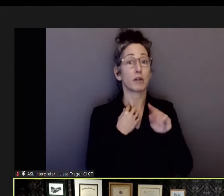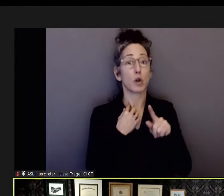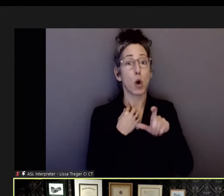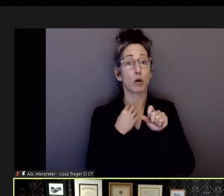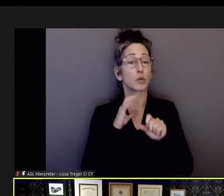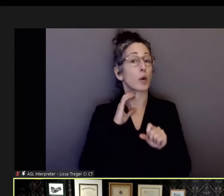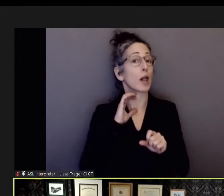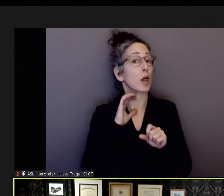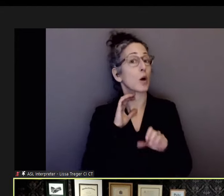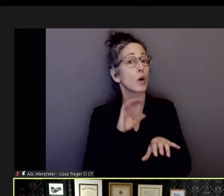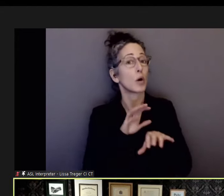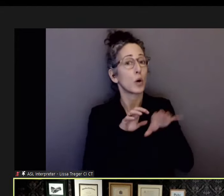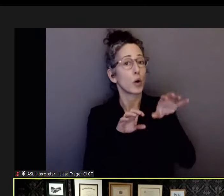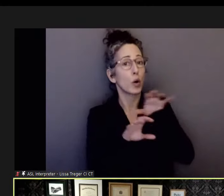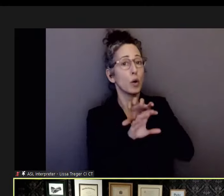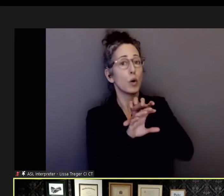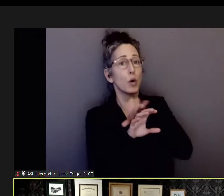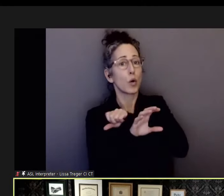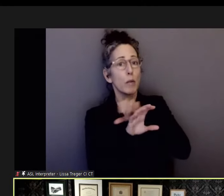The